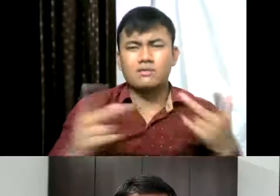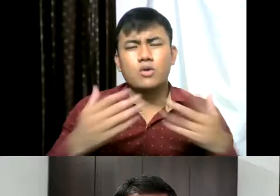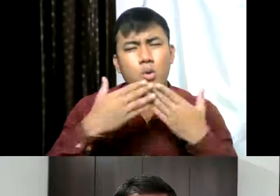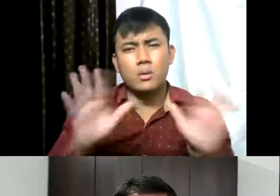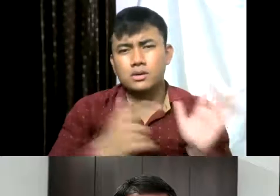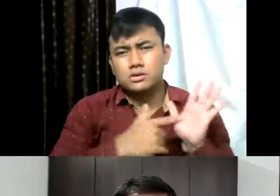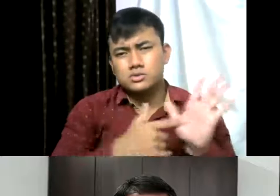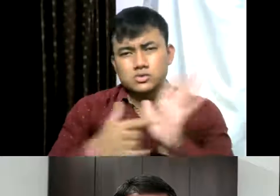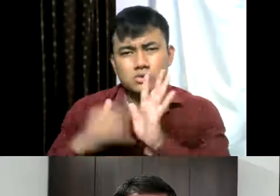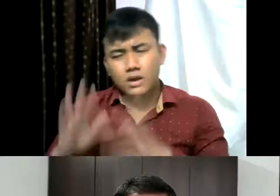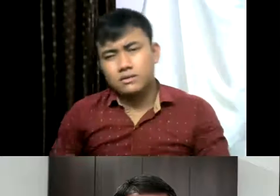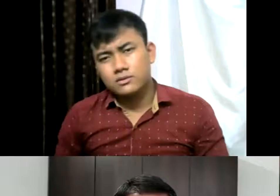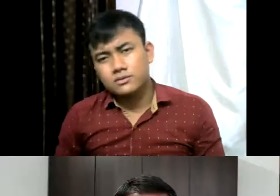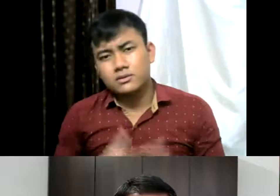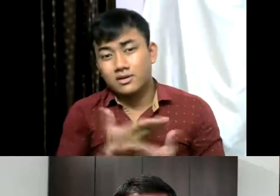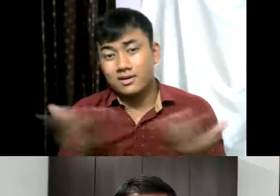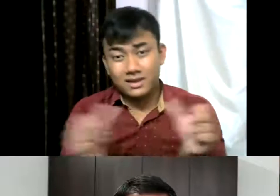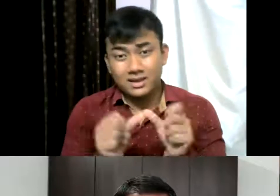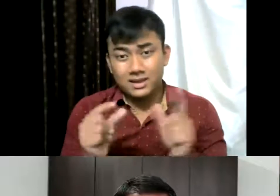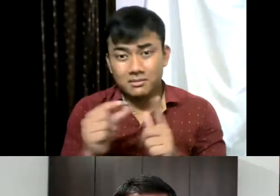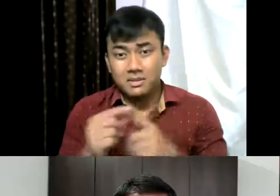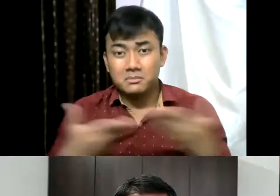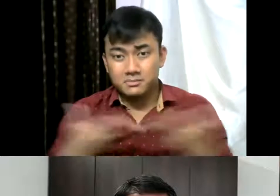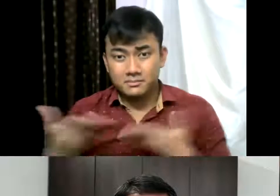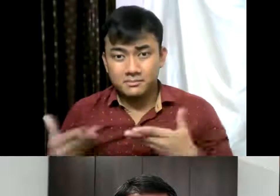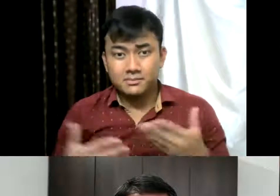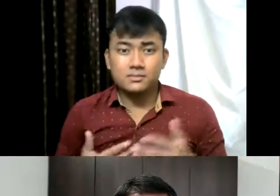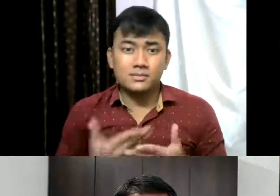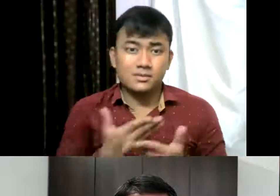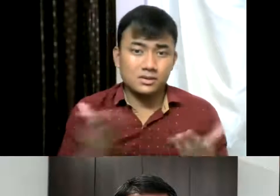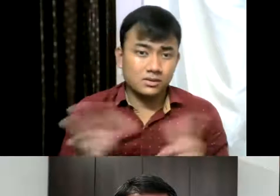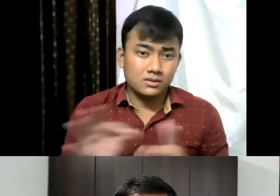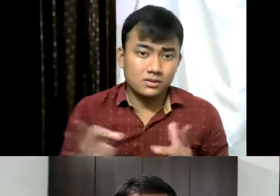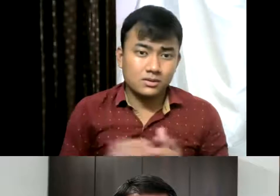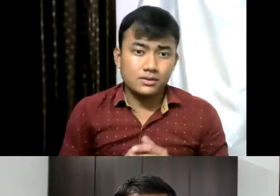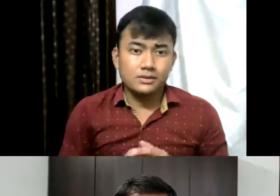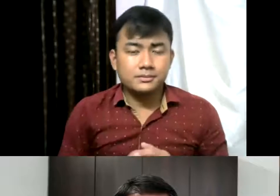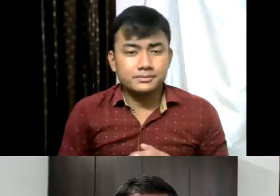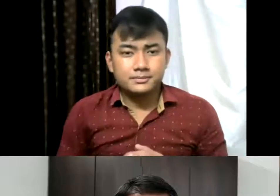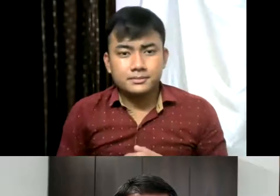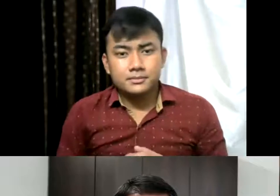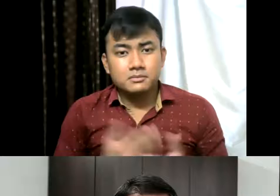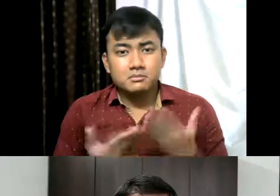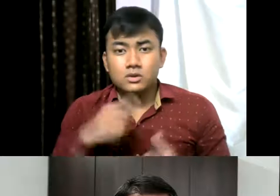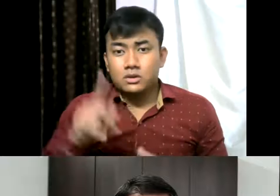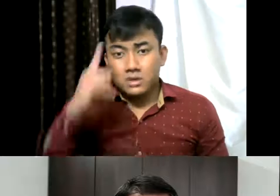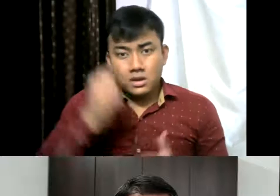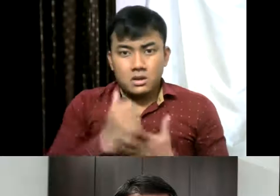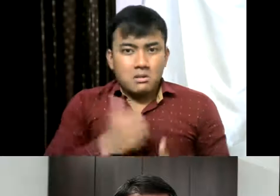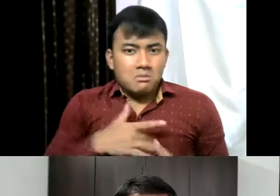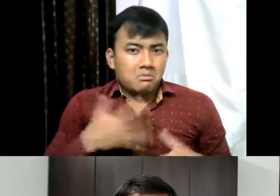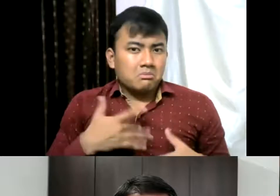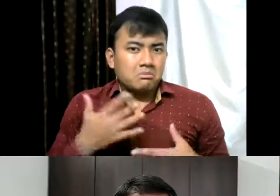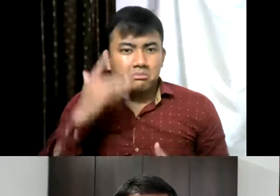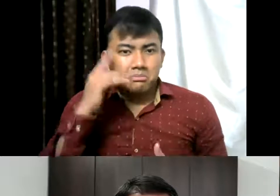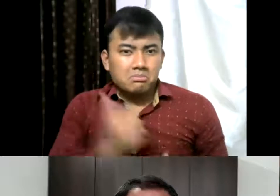caste. These app business are making it very subtler forms, where we in a make-believe world for us, where we feel that,